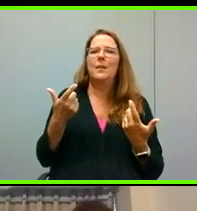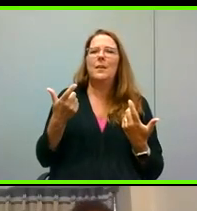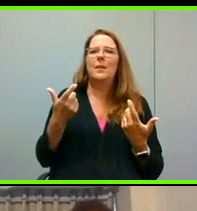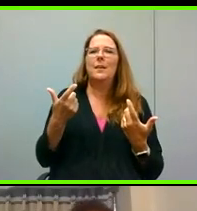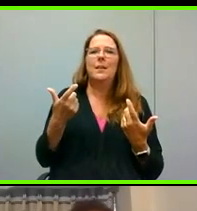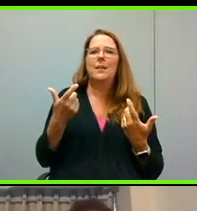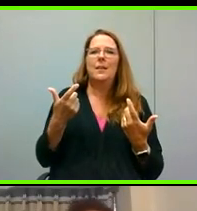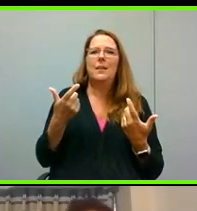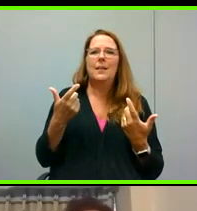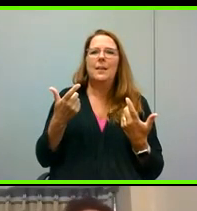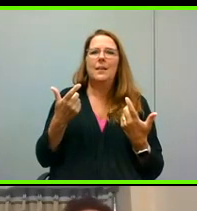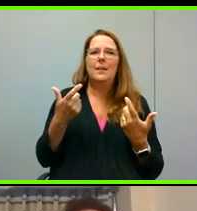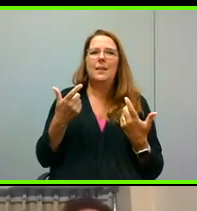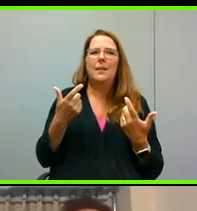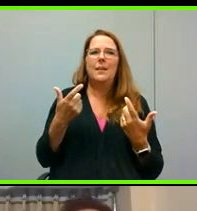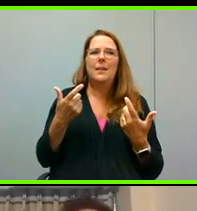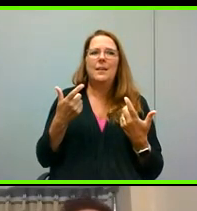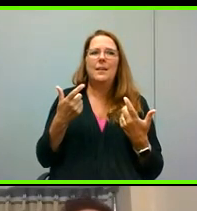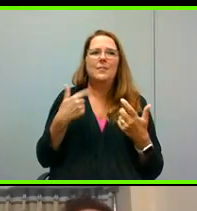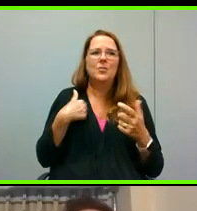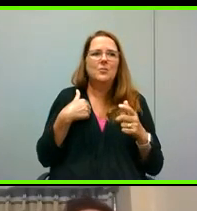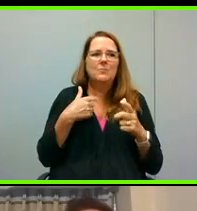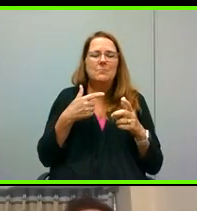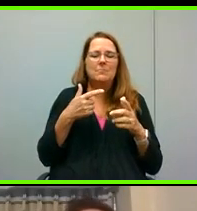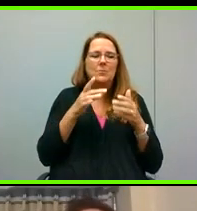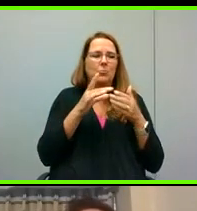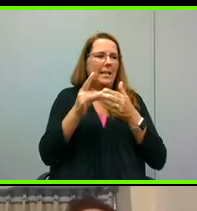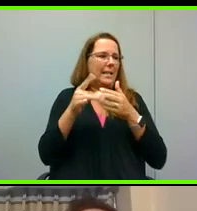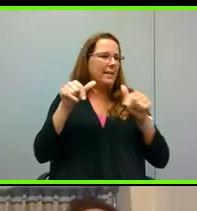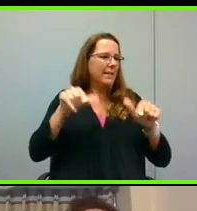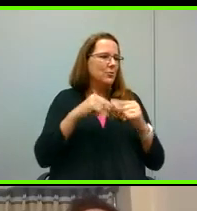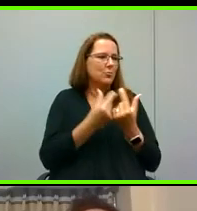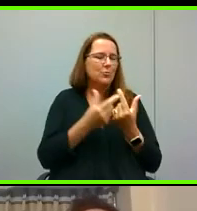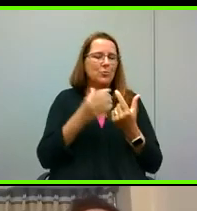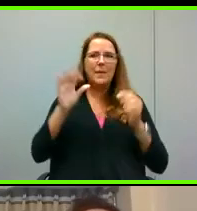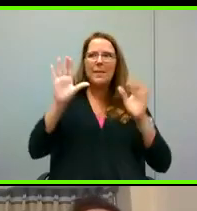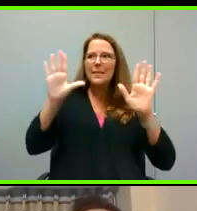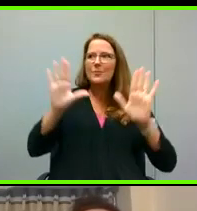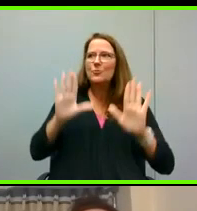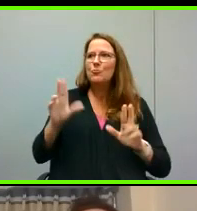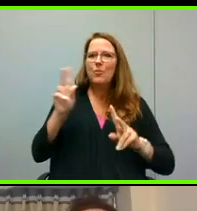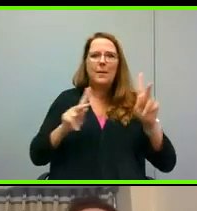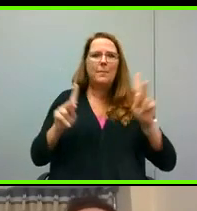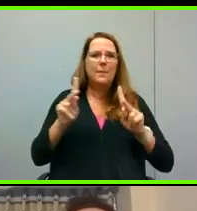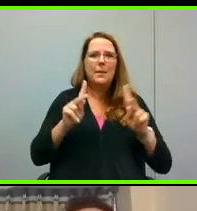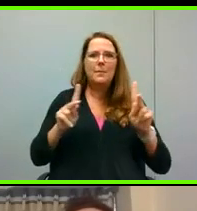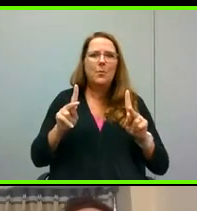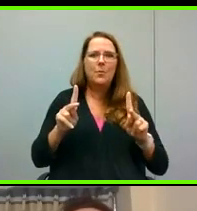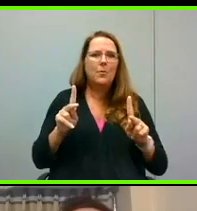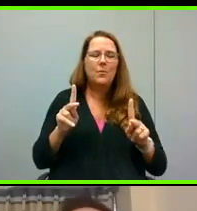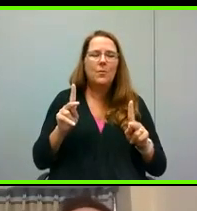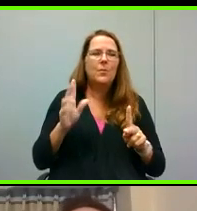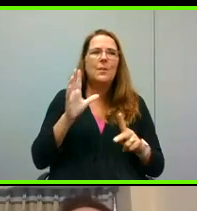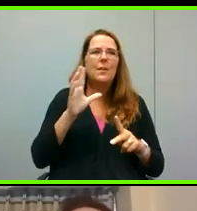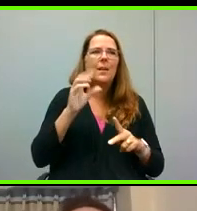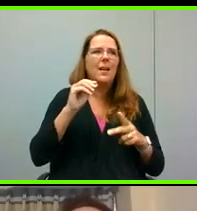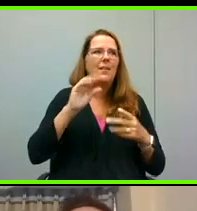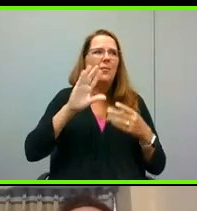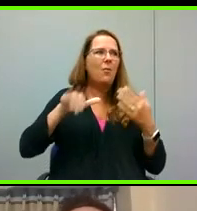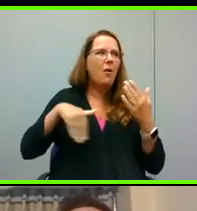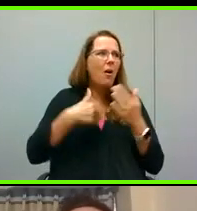effectively lead this group and of great people, with all of whom are equally